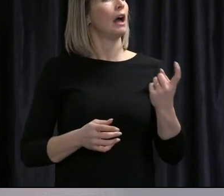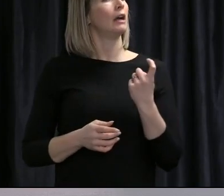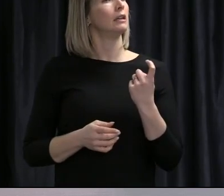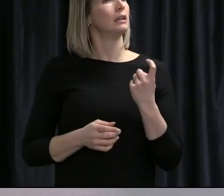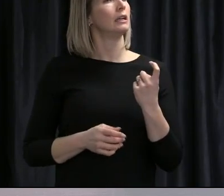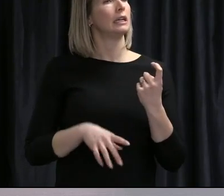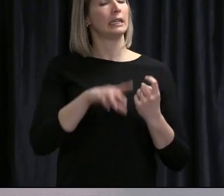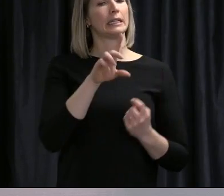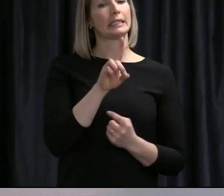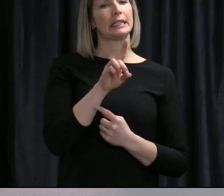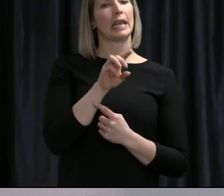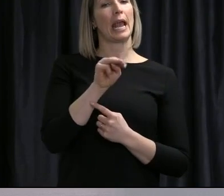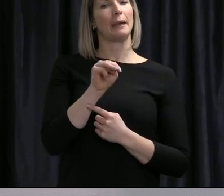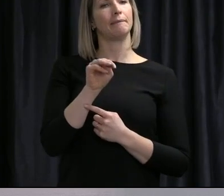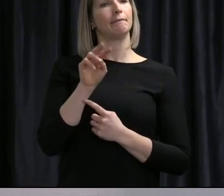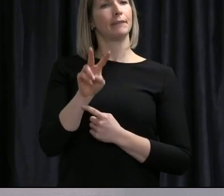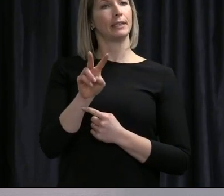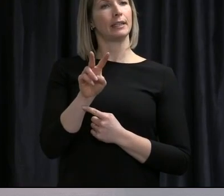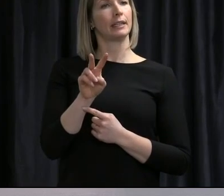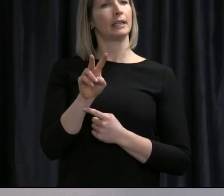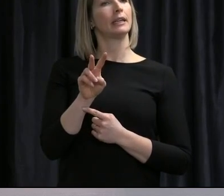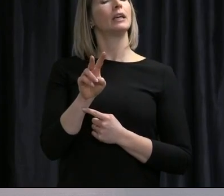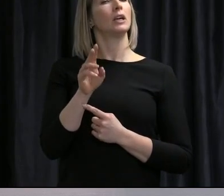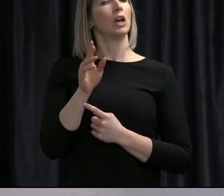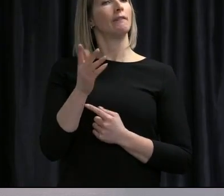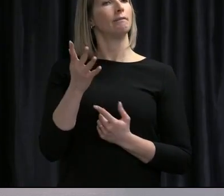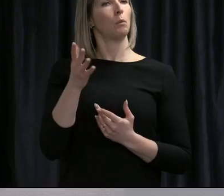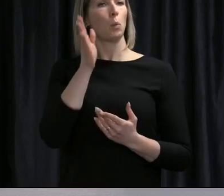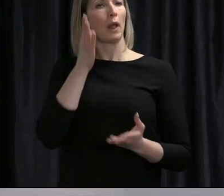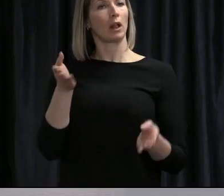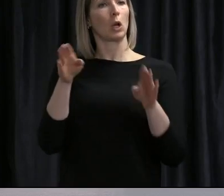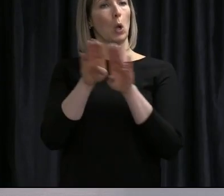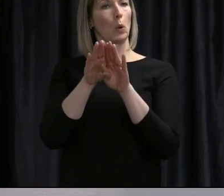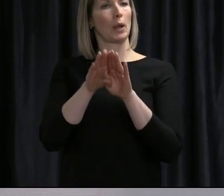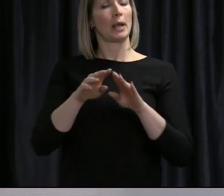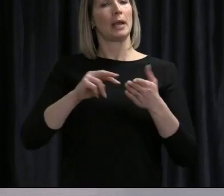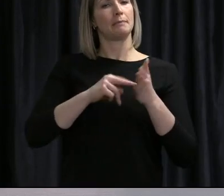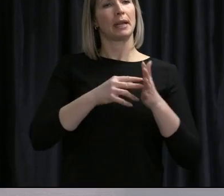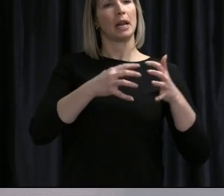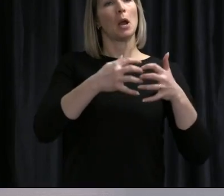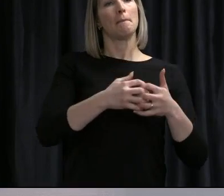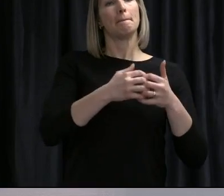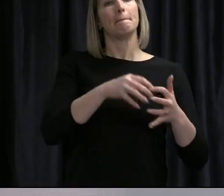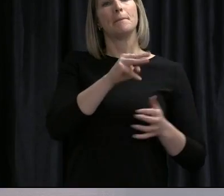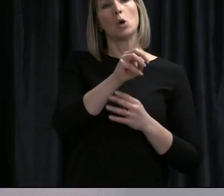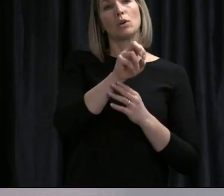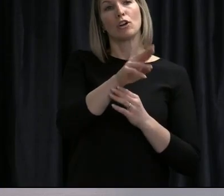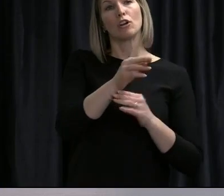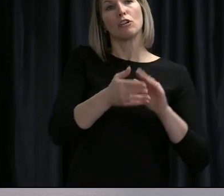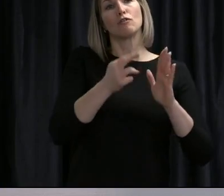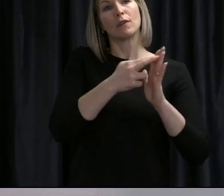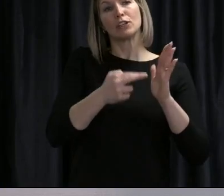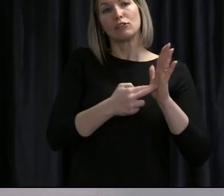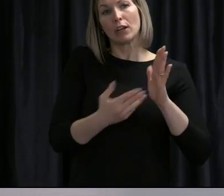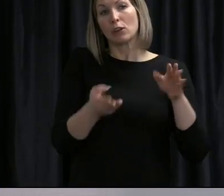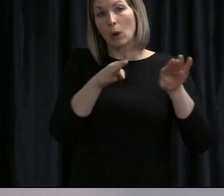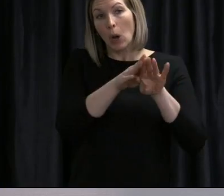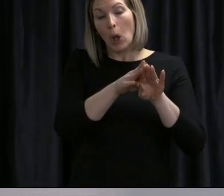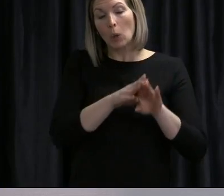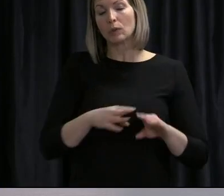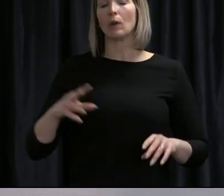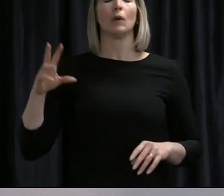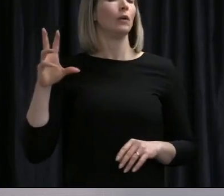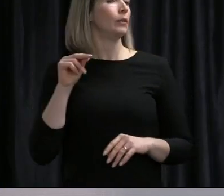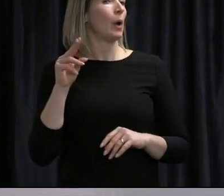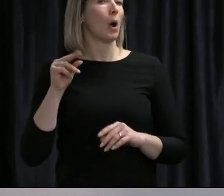the DMV also something that's going to close down? The motor registration, you mean? No, as I said earlier, what we're looking for is to